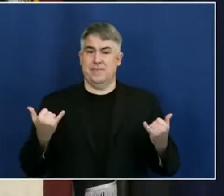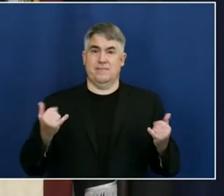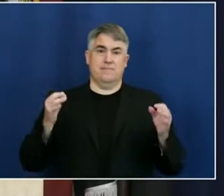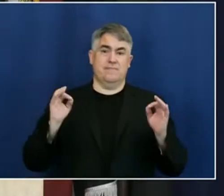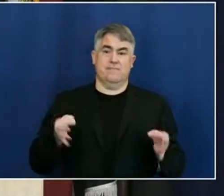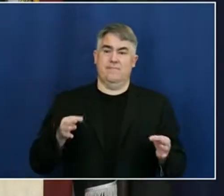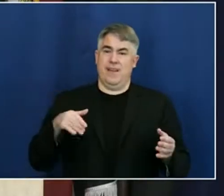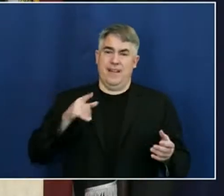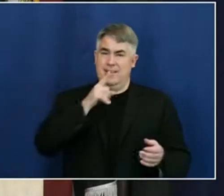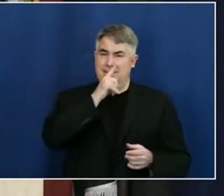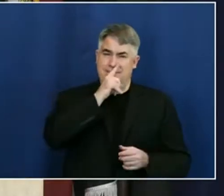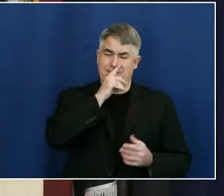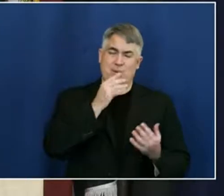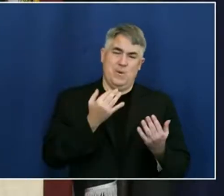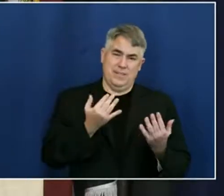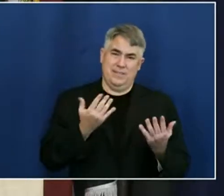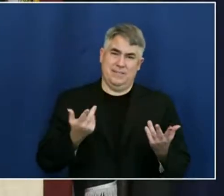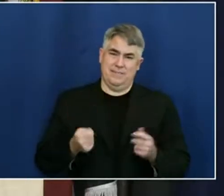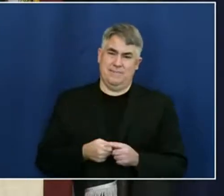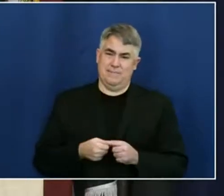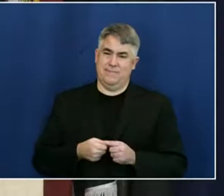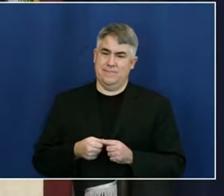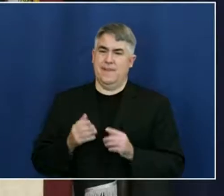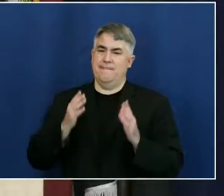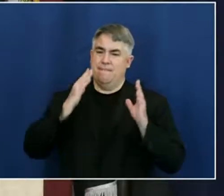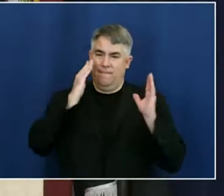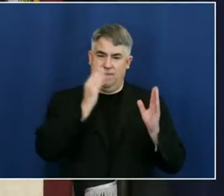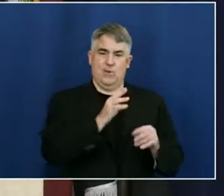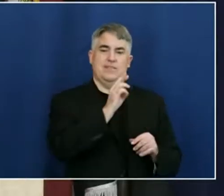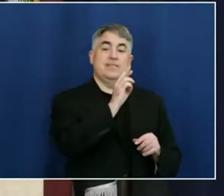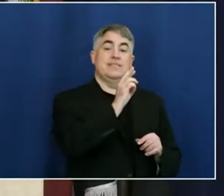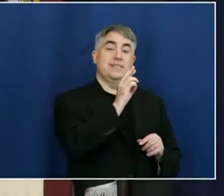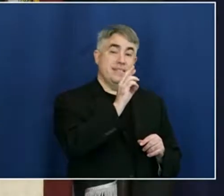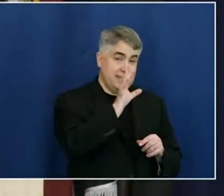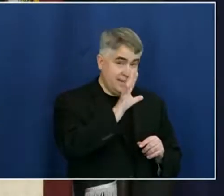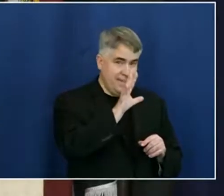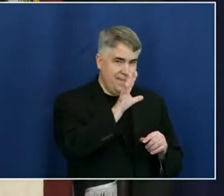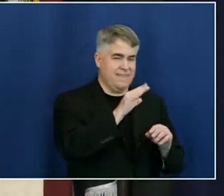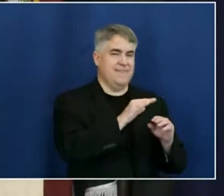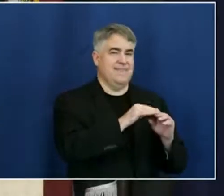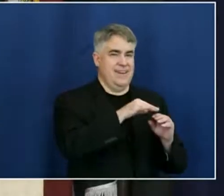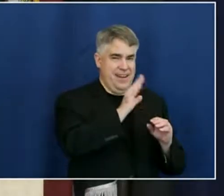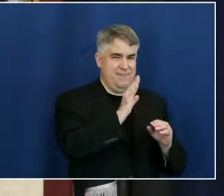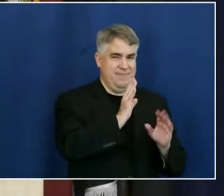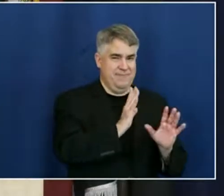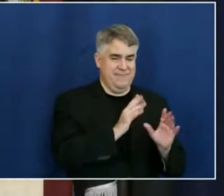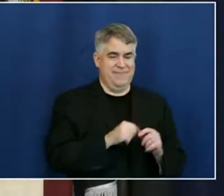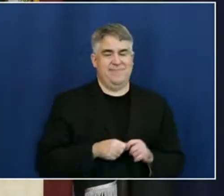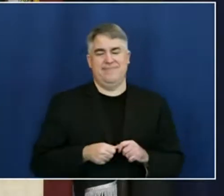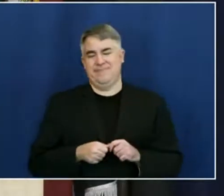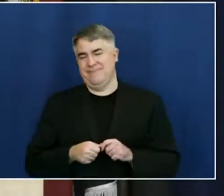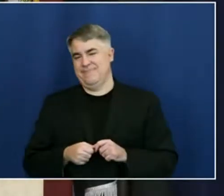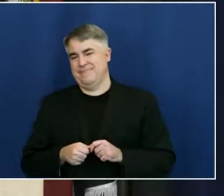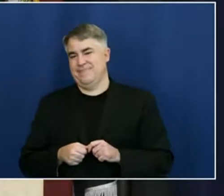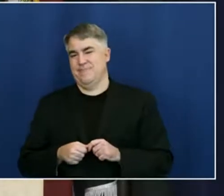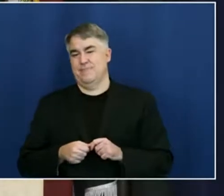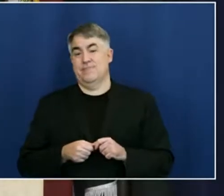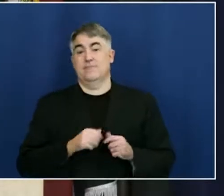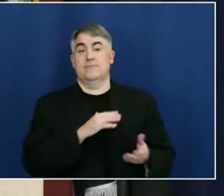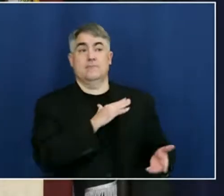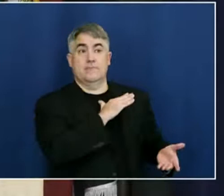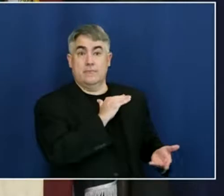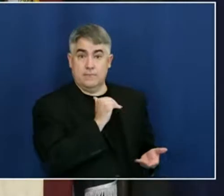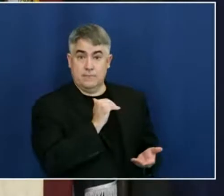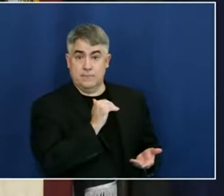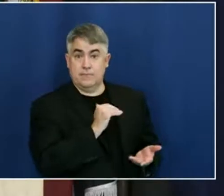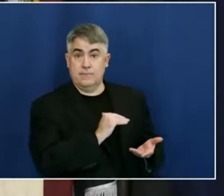through that and move to the next group. And so we've always tried to tell you what we know and tell you what we don't know. And we don't know what the supply will be. We don't